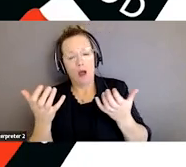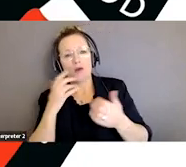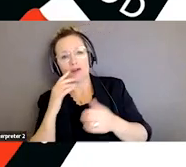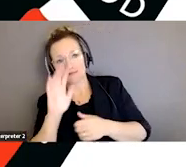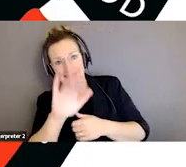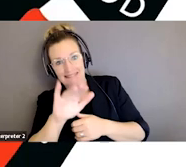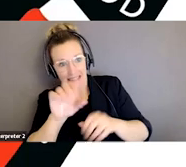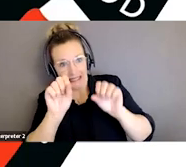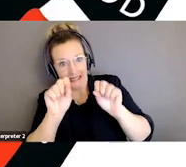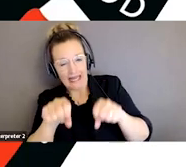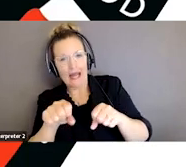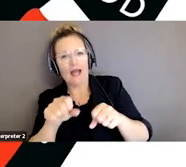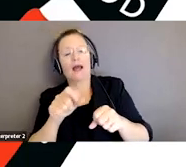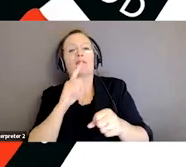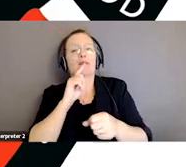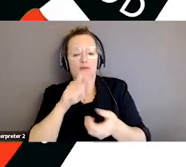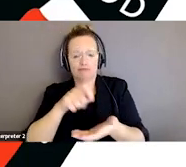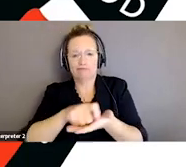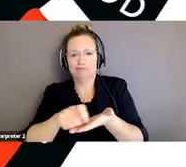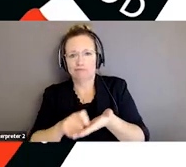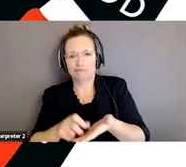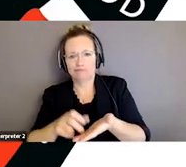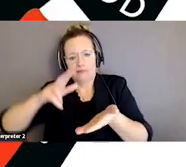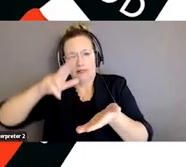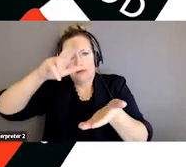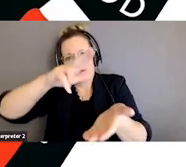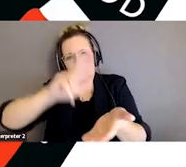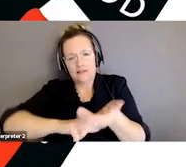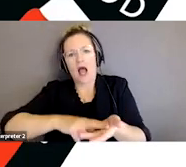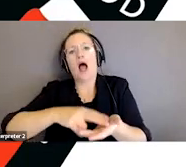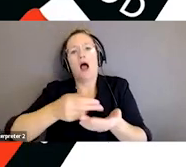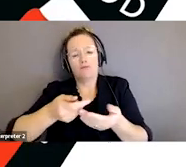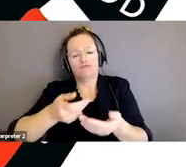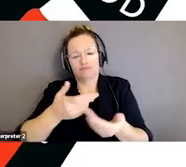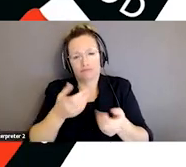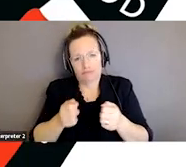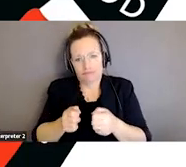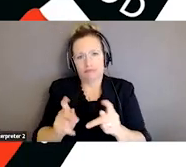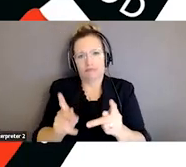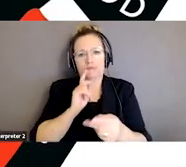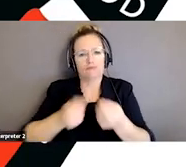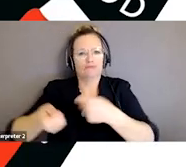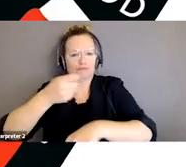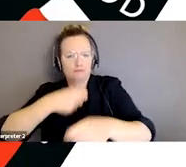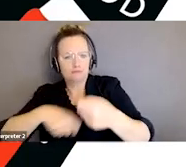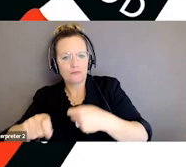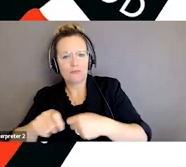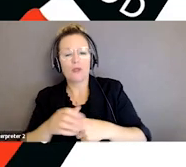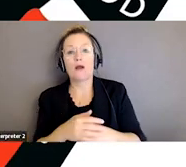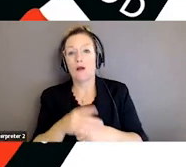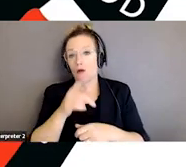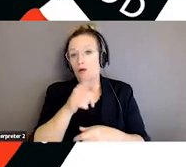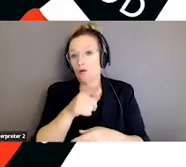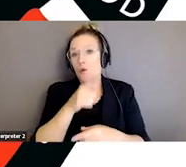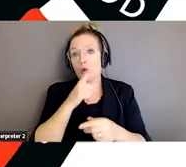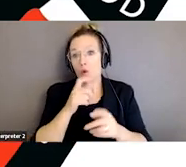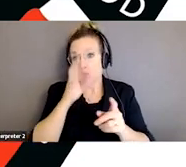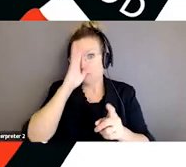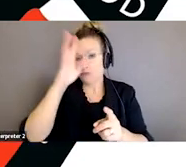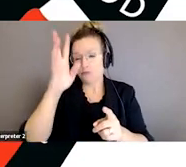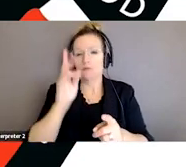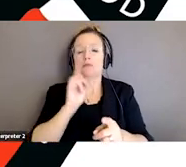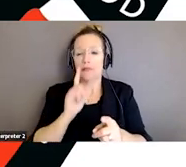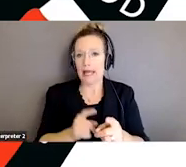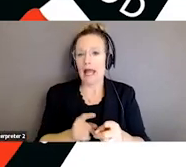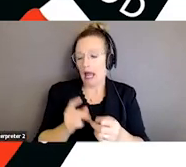of moral rights. The author is completely able to approve or deny. He